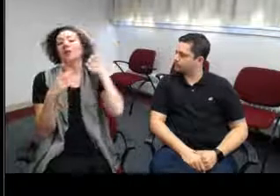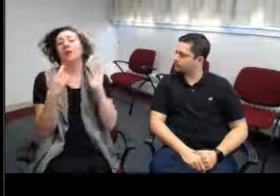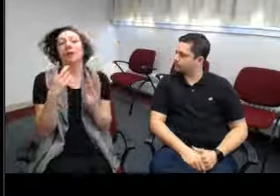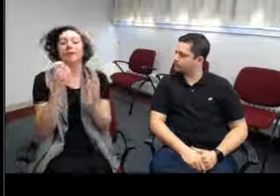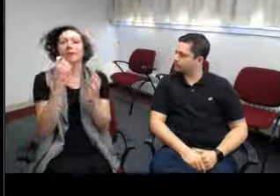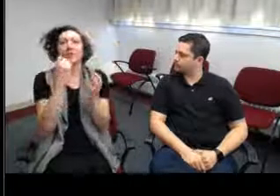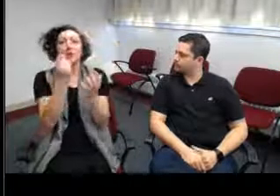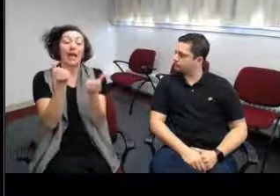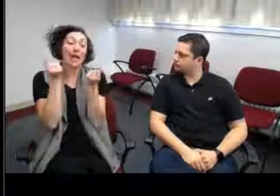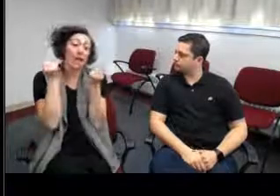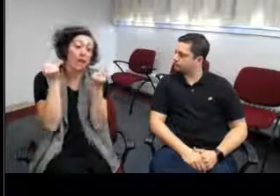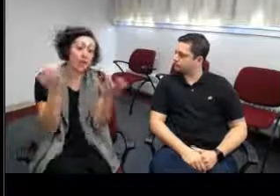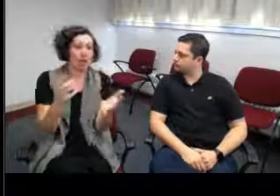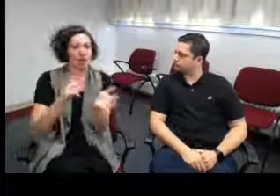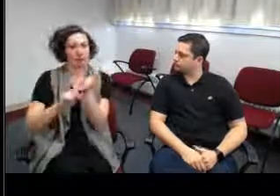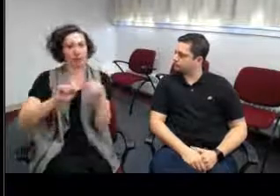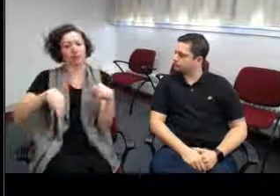second language.